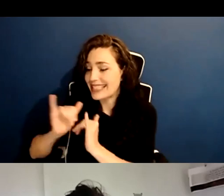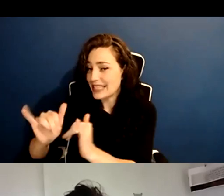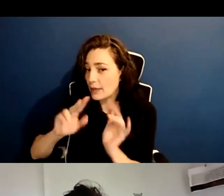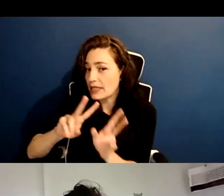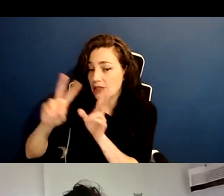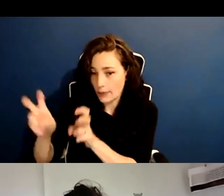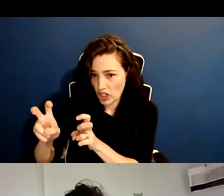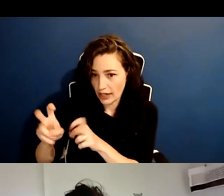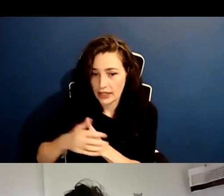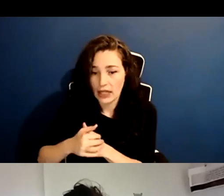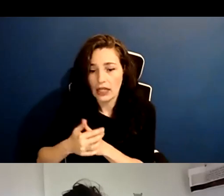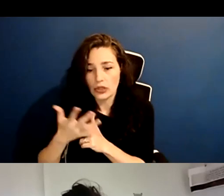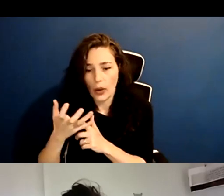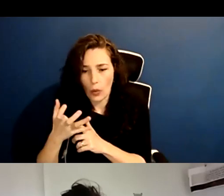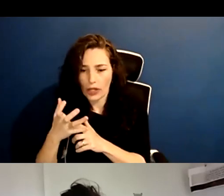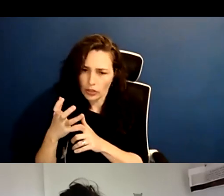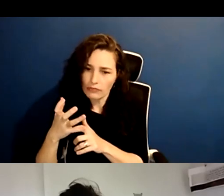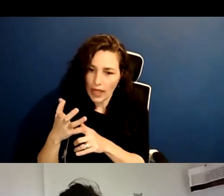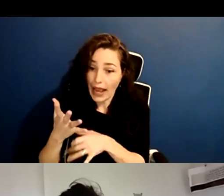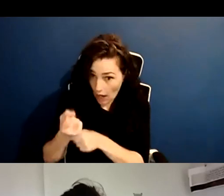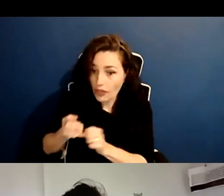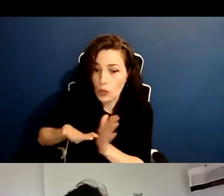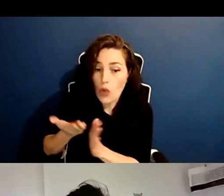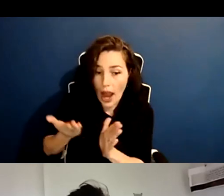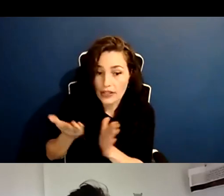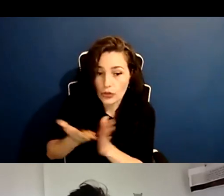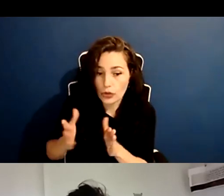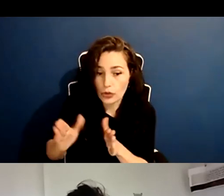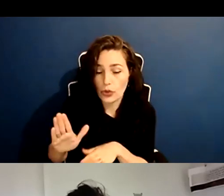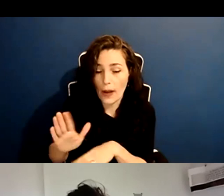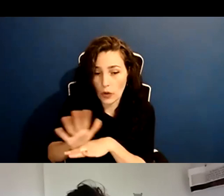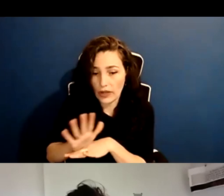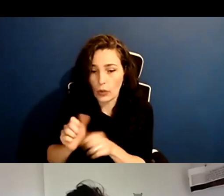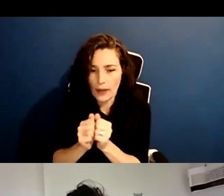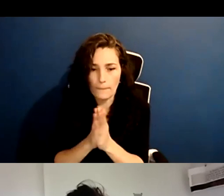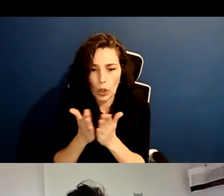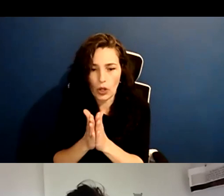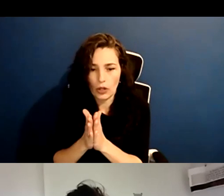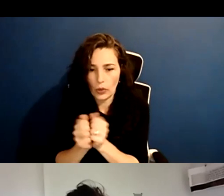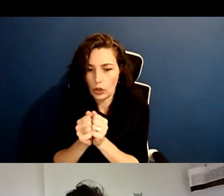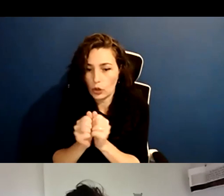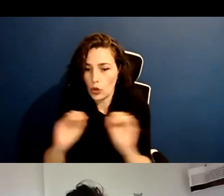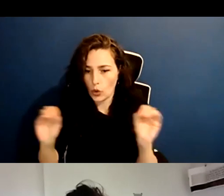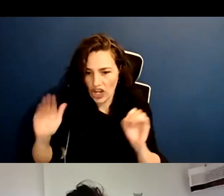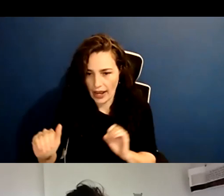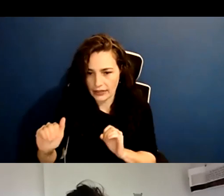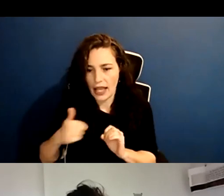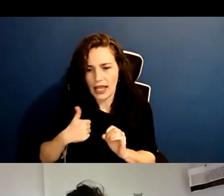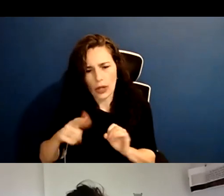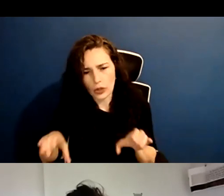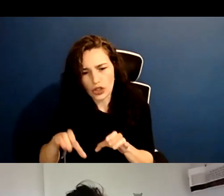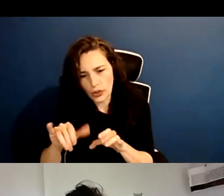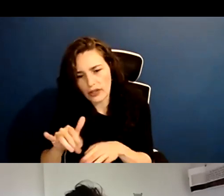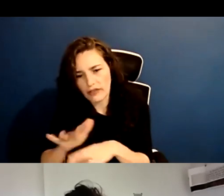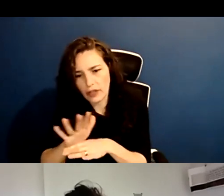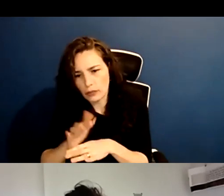book, Weep Not Child. And I'd really been writing, because in film school, you're told, you know, you need to write a story that you know, like, you know, from the story that you know. And so